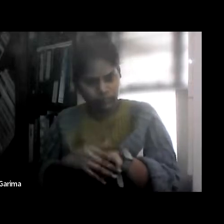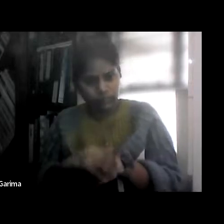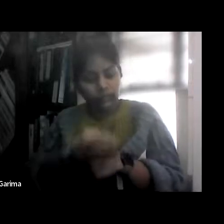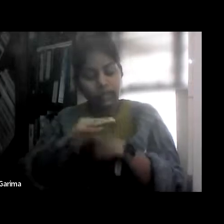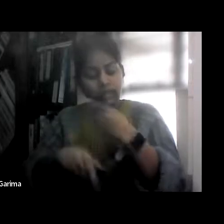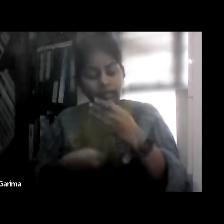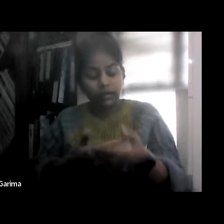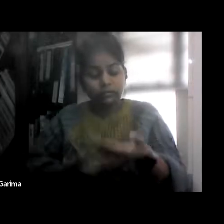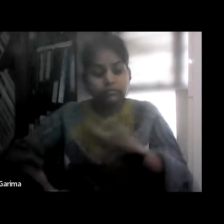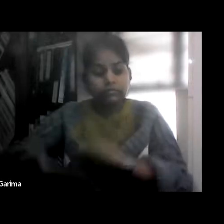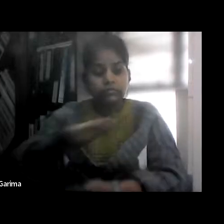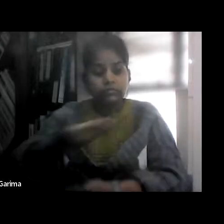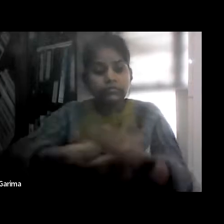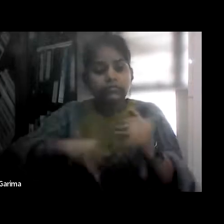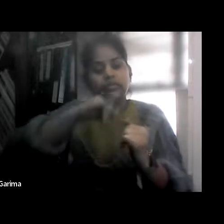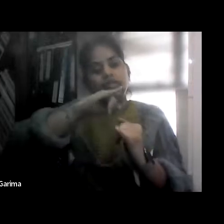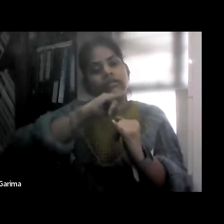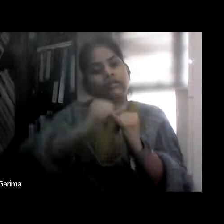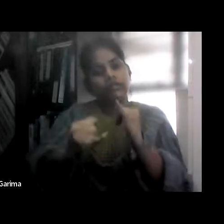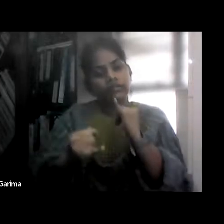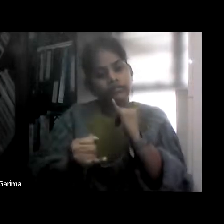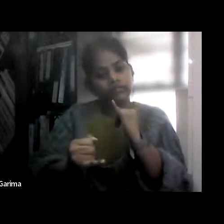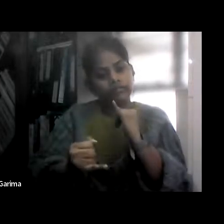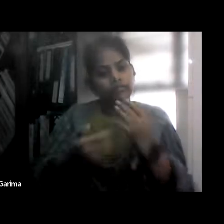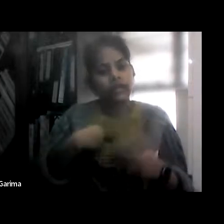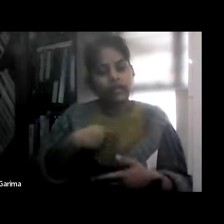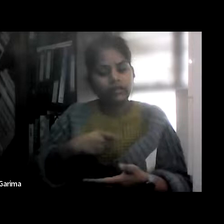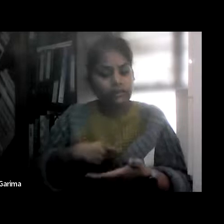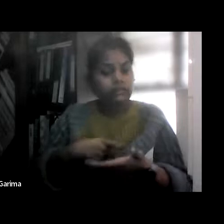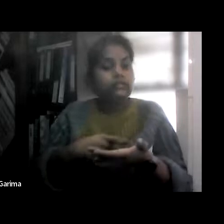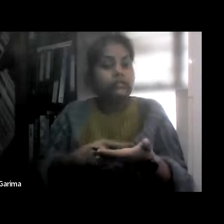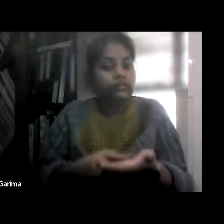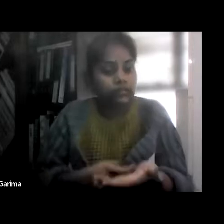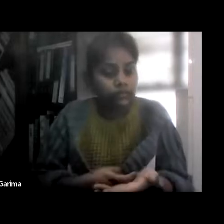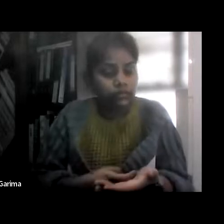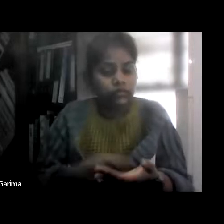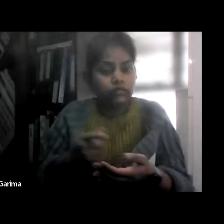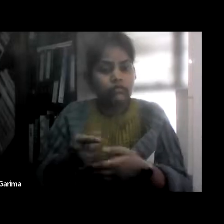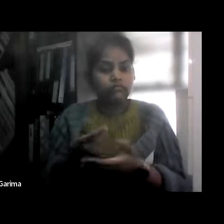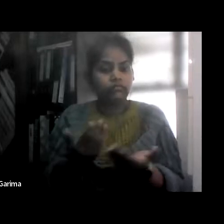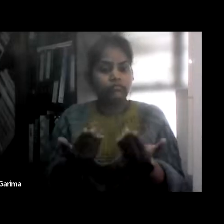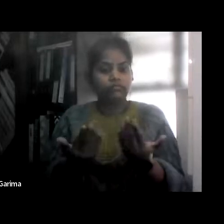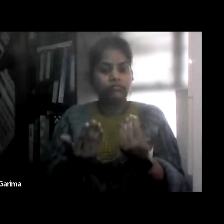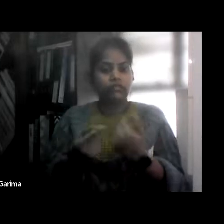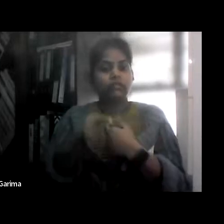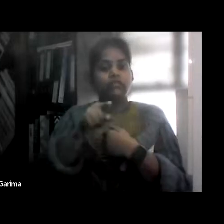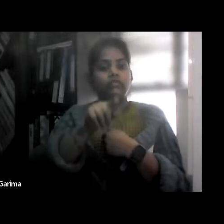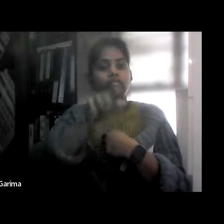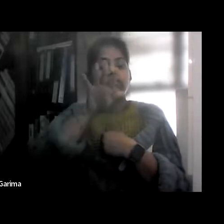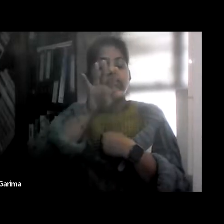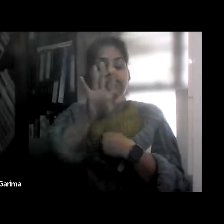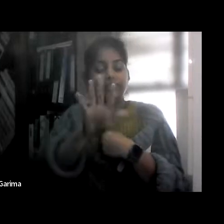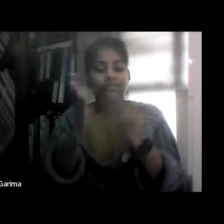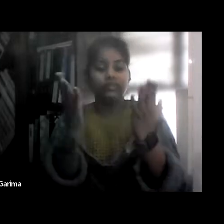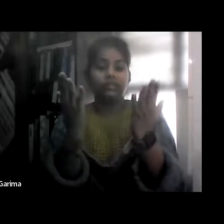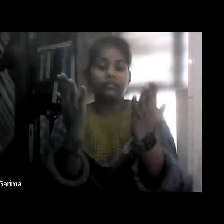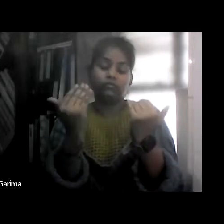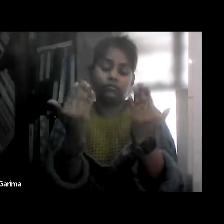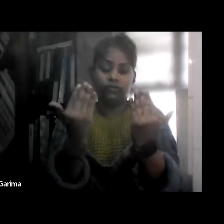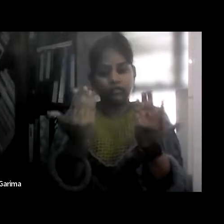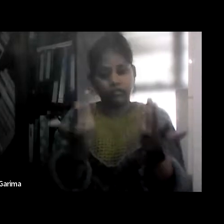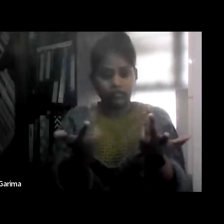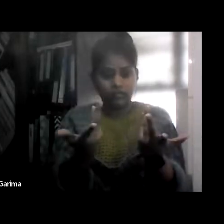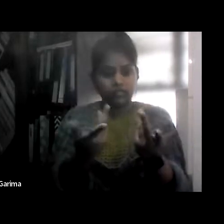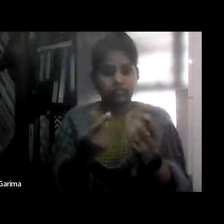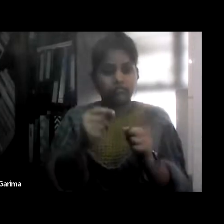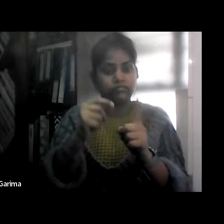I would request the speakers to give a 15-minute presentation. At 12 minutes, I will try to give